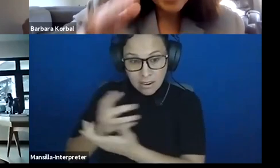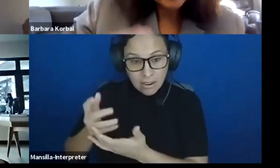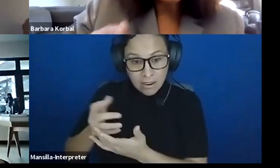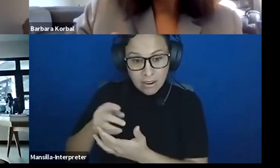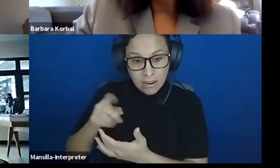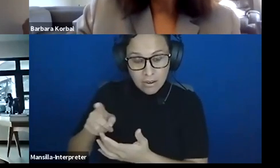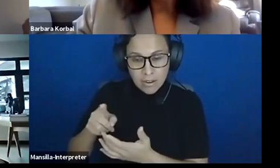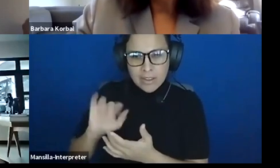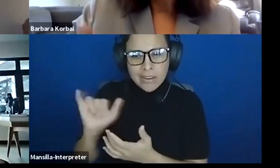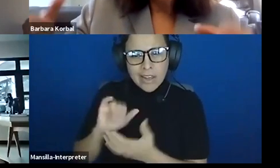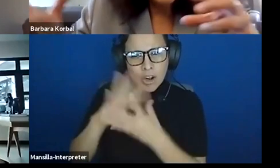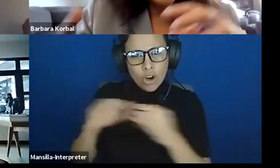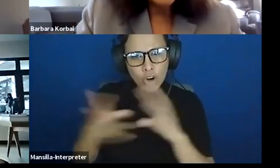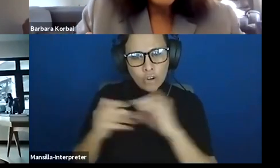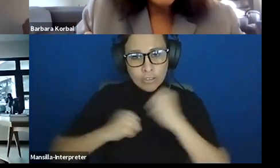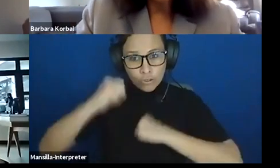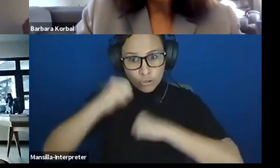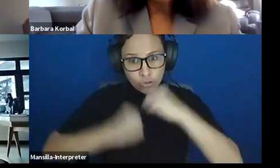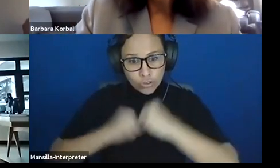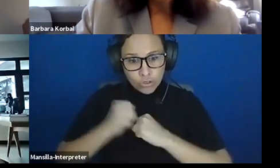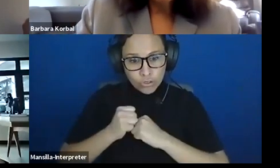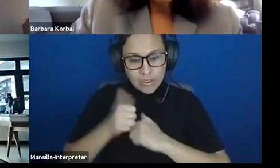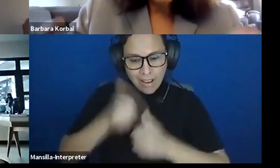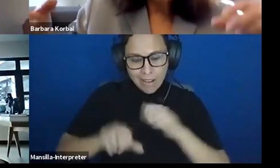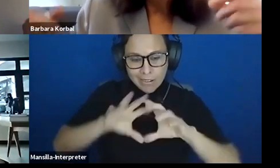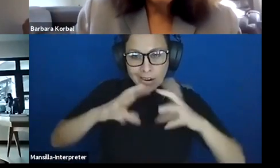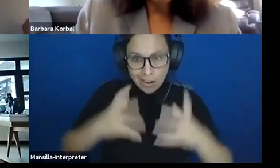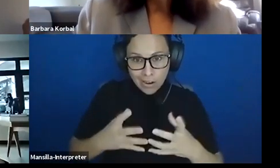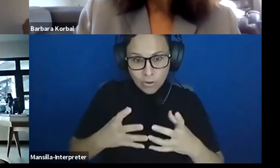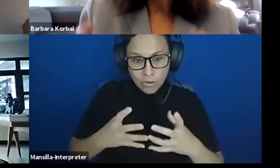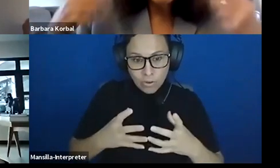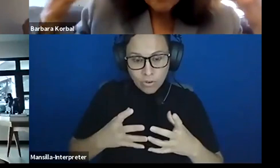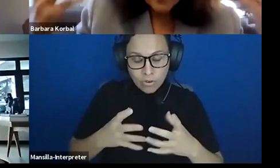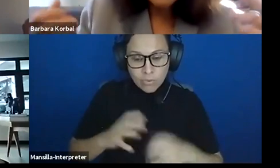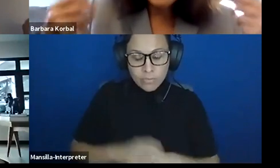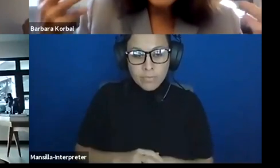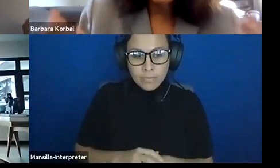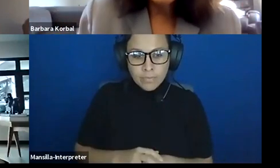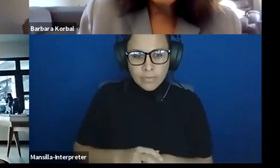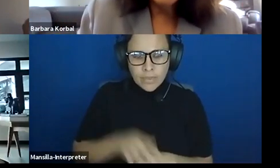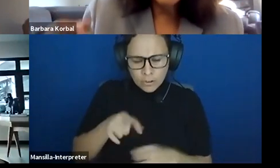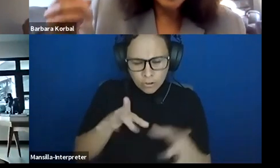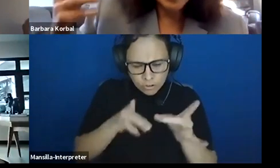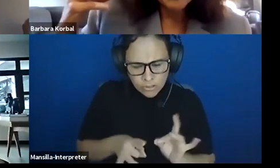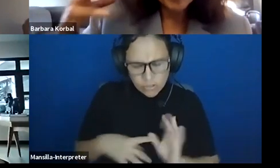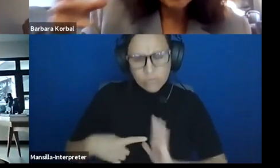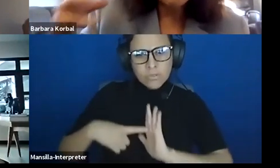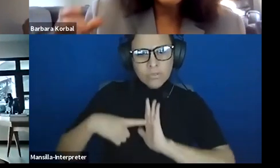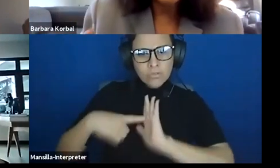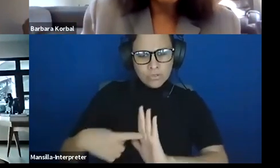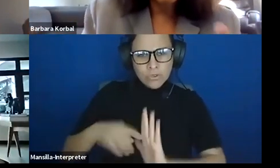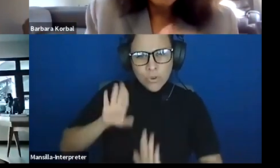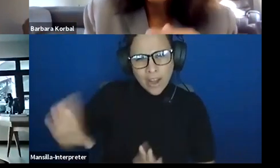in a narrative structure underneath a category. And those reflect, you know,